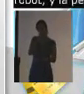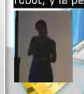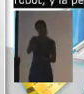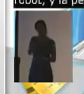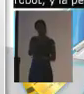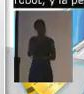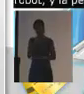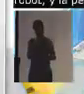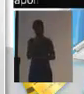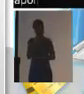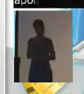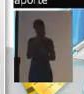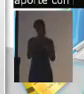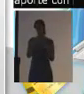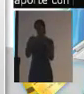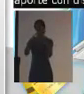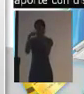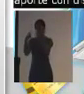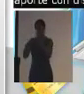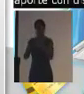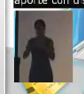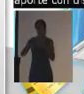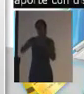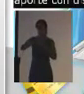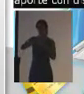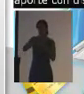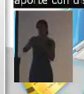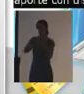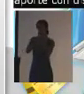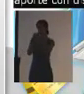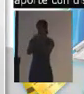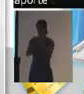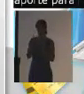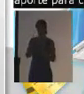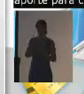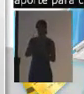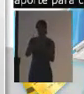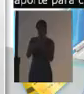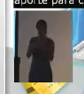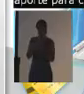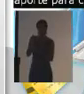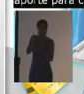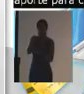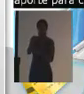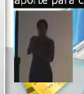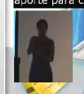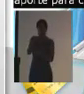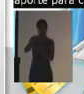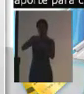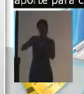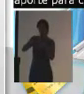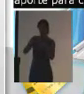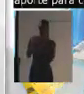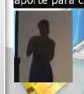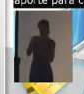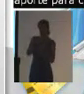and another part of contribution from the user, and modified, adjusted in